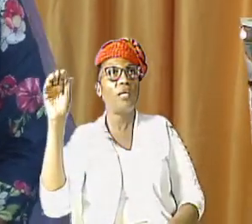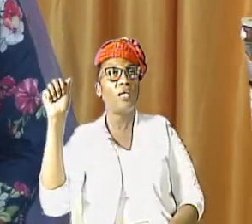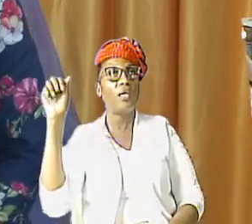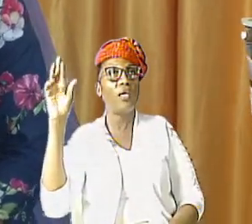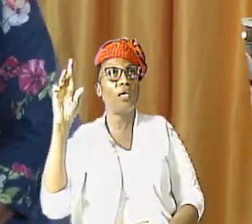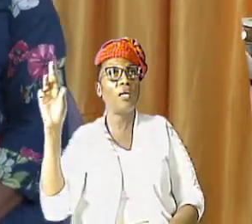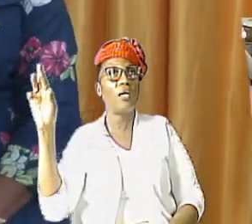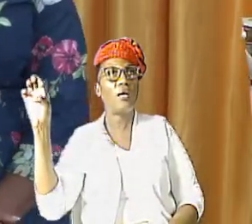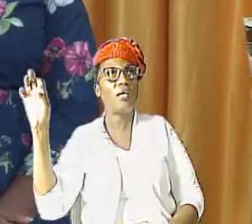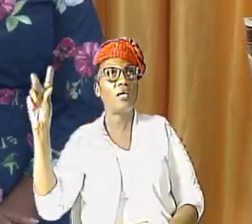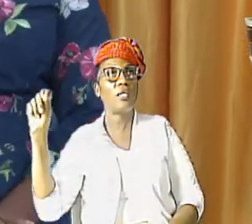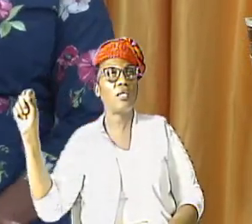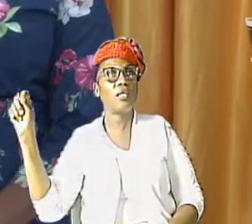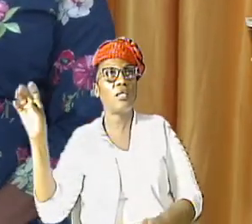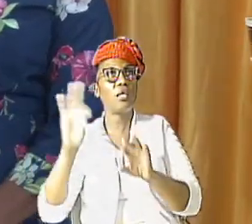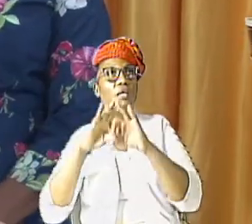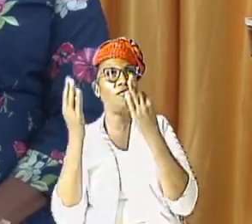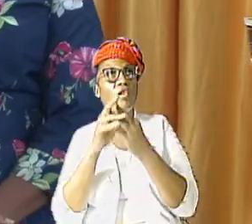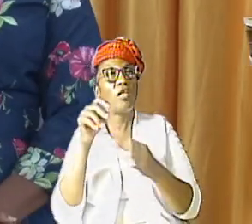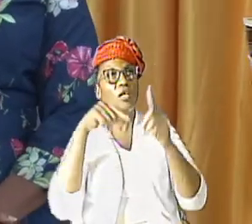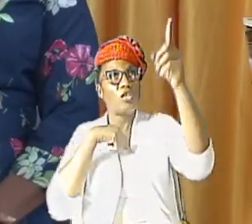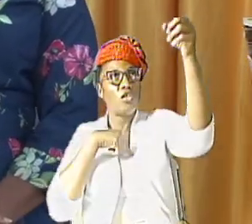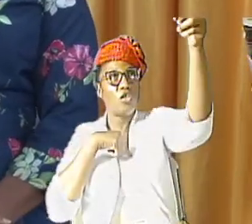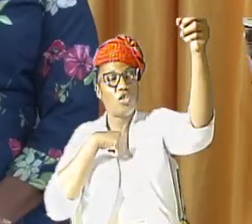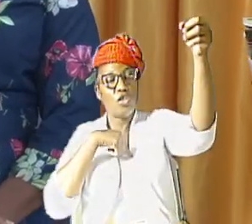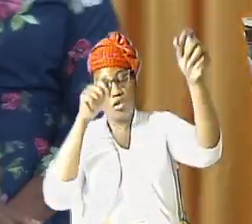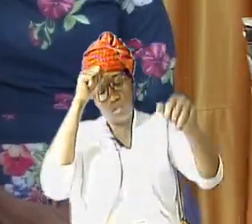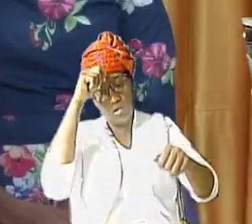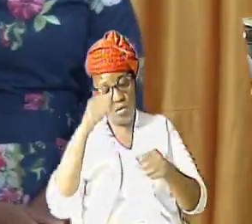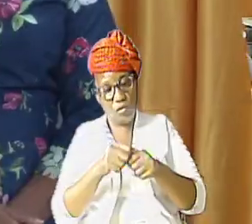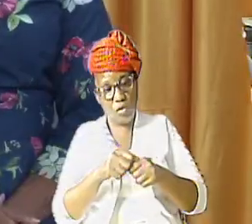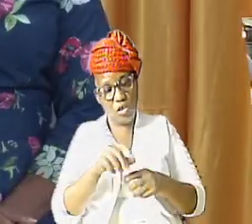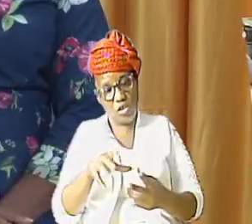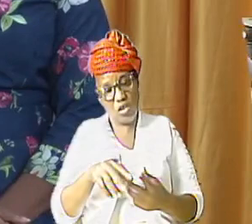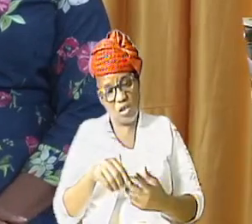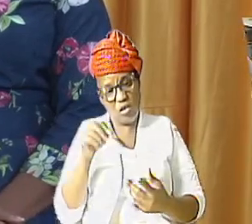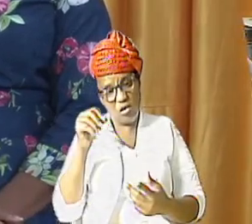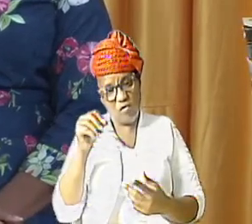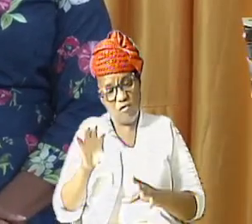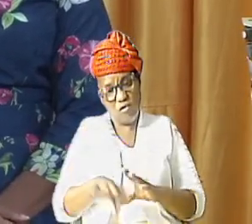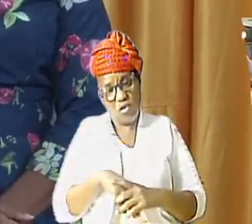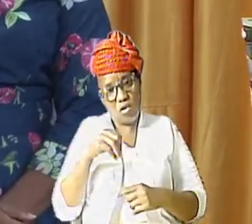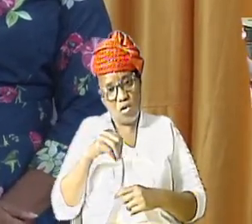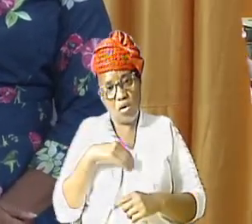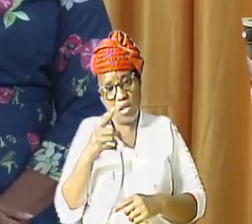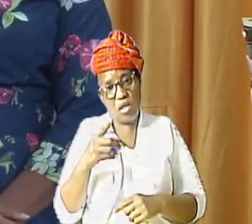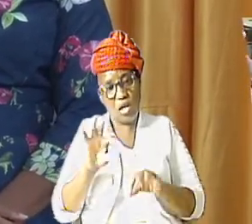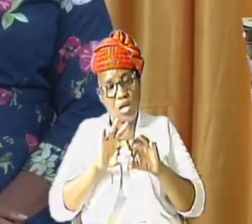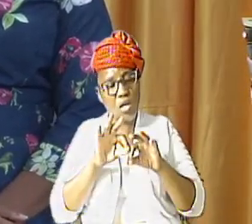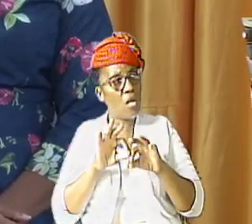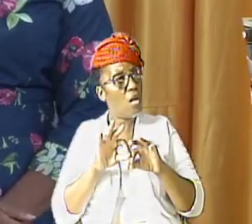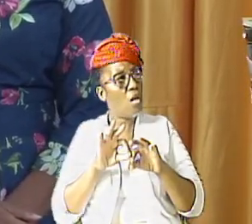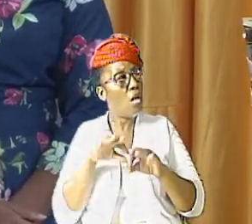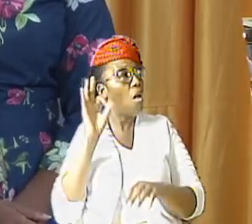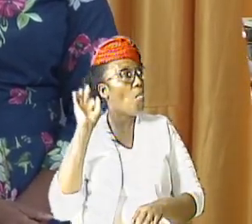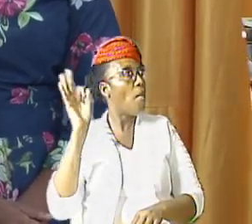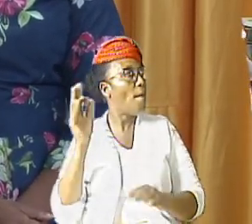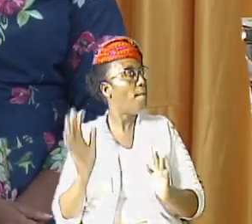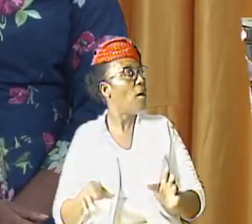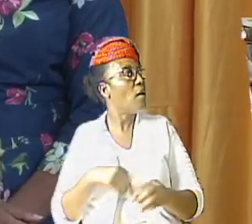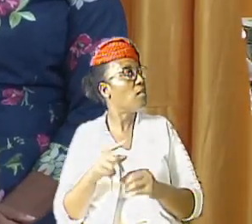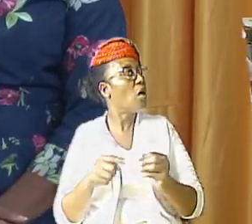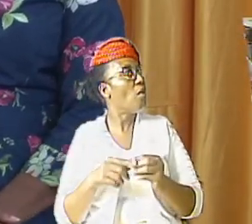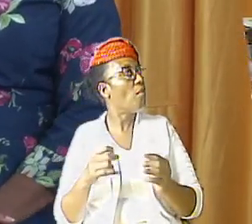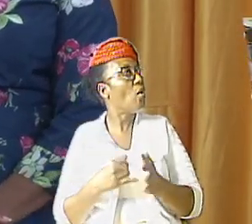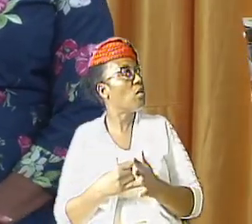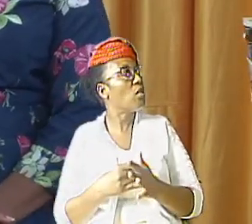Kingston, I remember when I found out, you know, I went and I told my pastor about it, and saints of God,